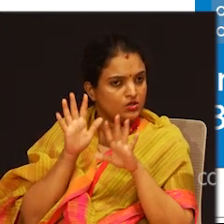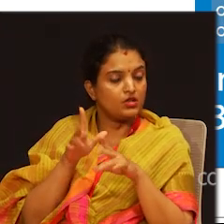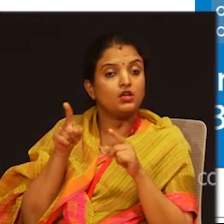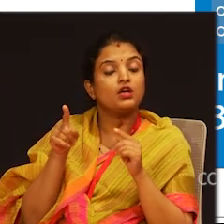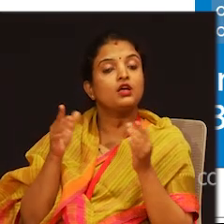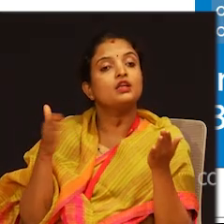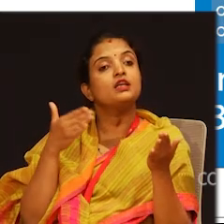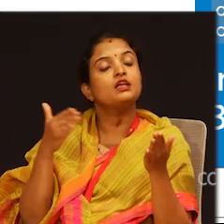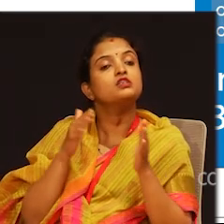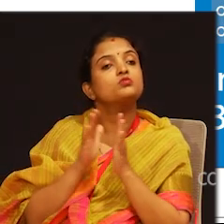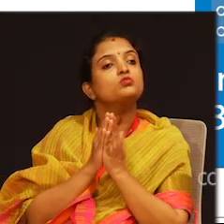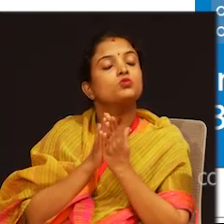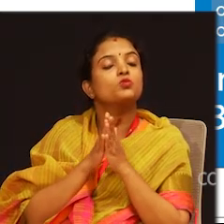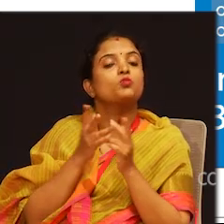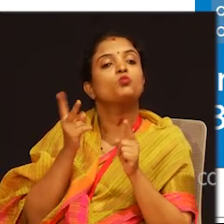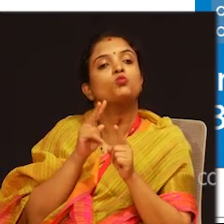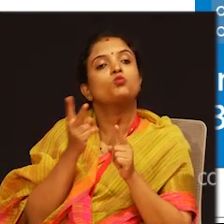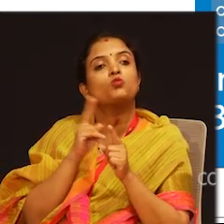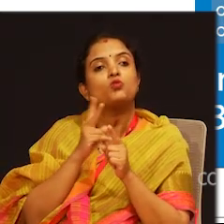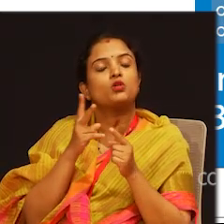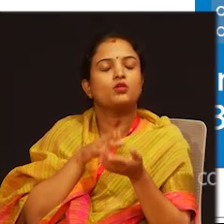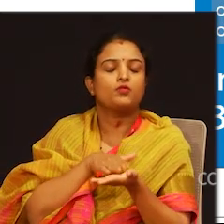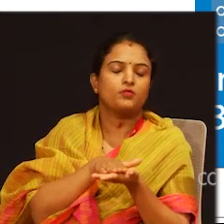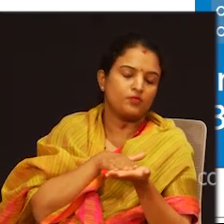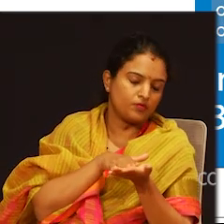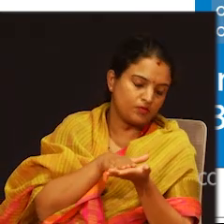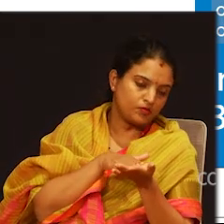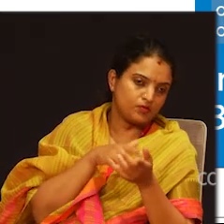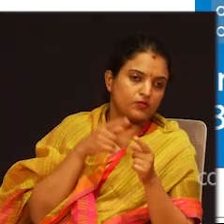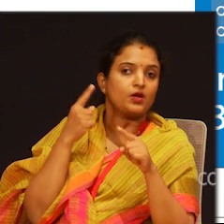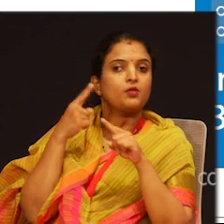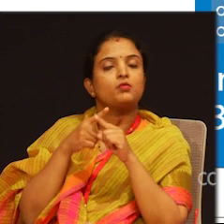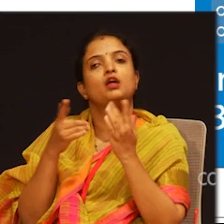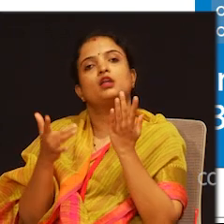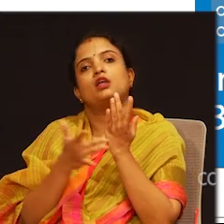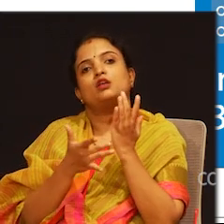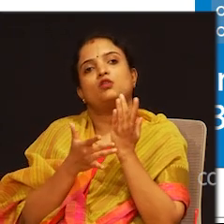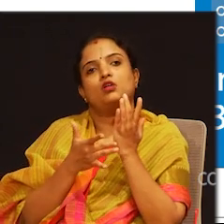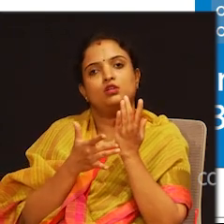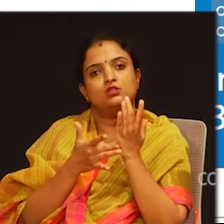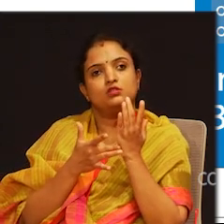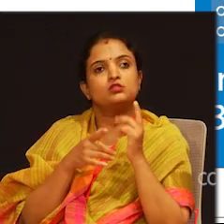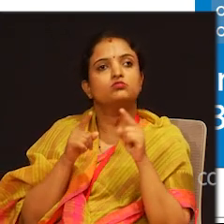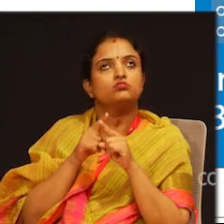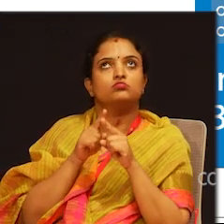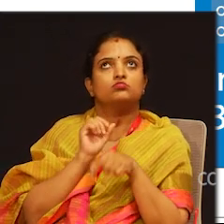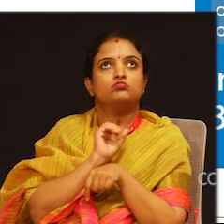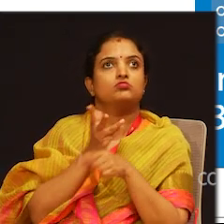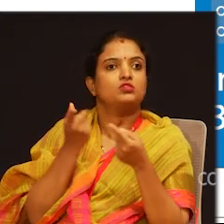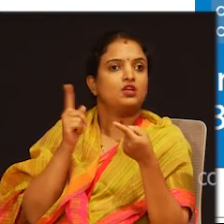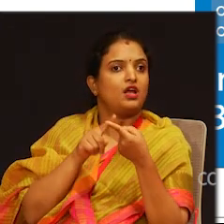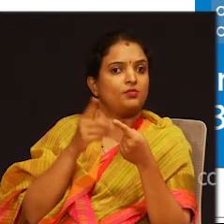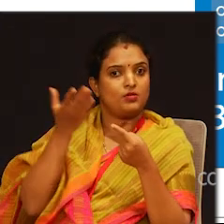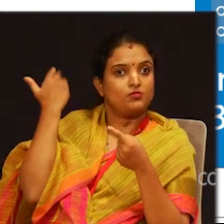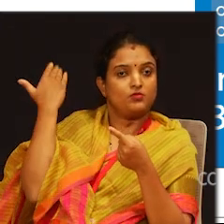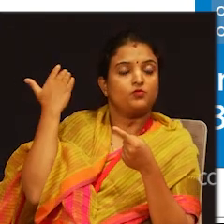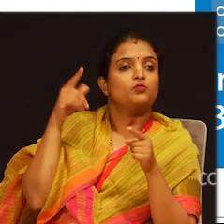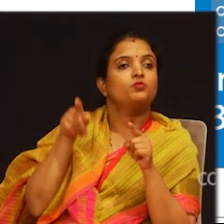textbook both in print form and digital version. During the COVID time, our